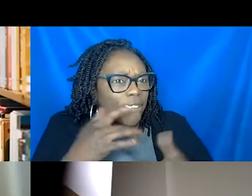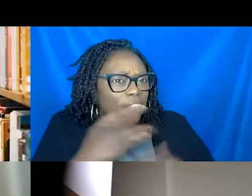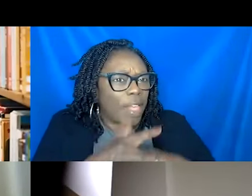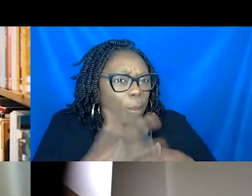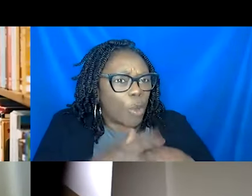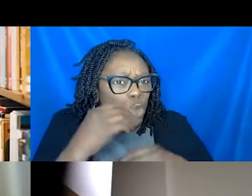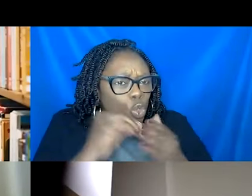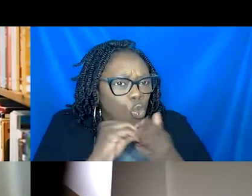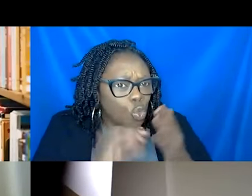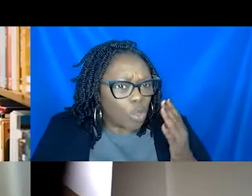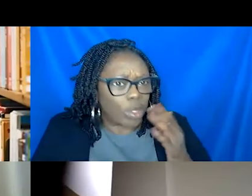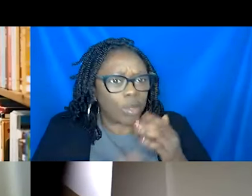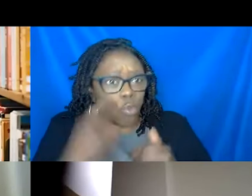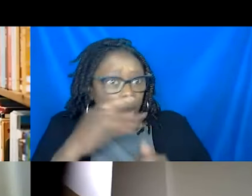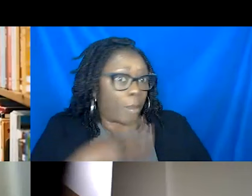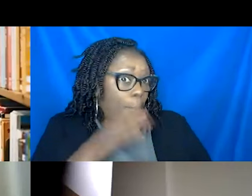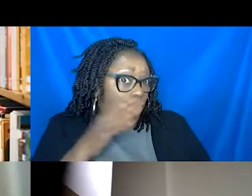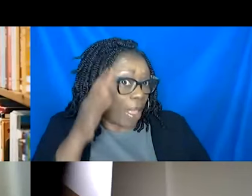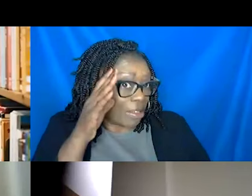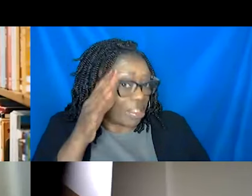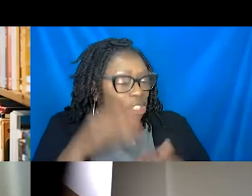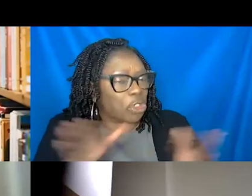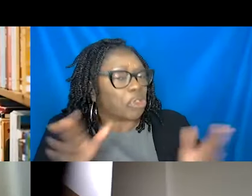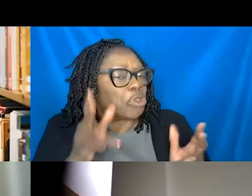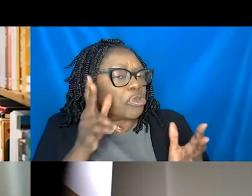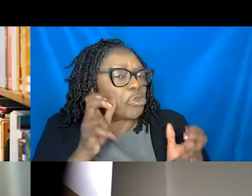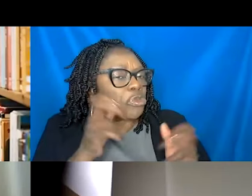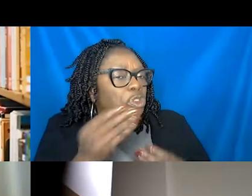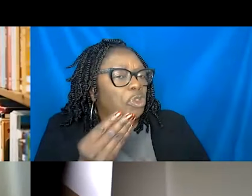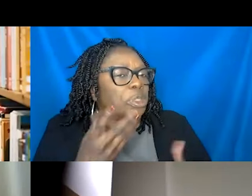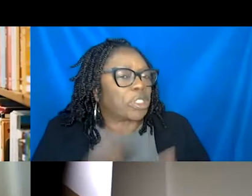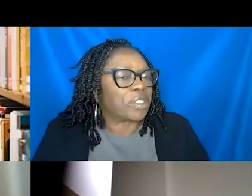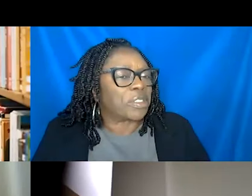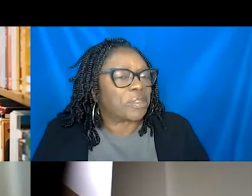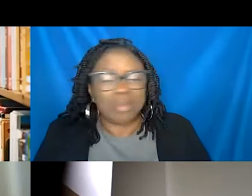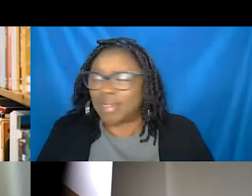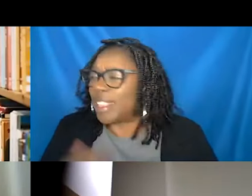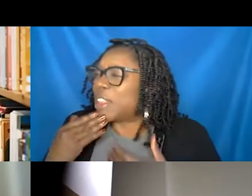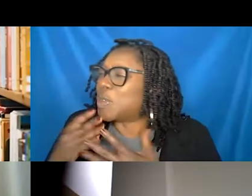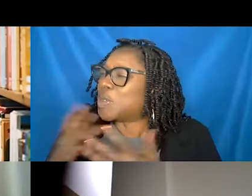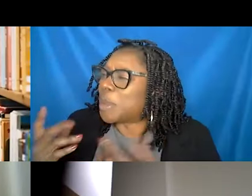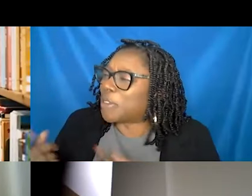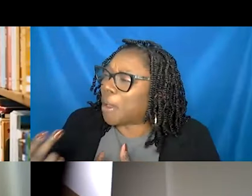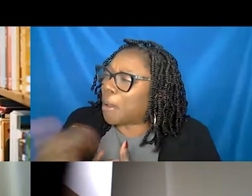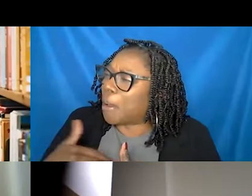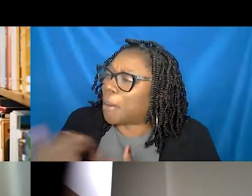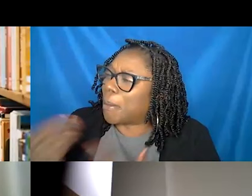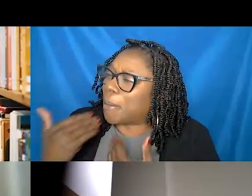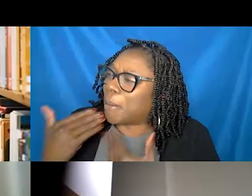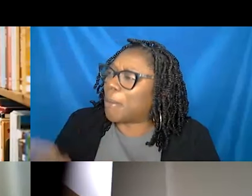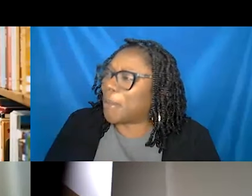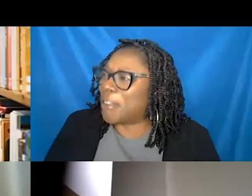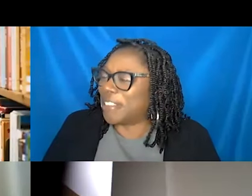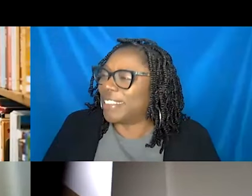even for my parents, and just in general. Thank you so very much for coming. Much appreciated,